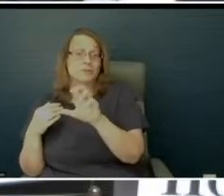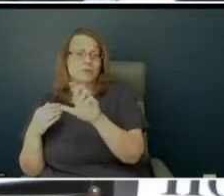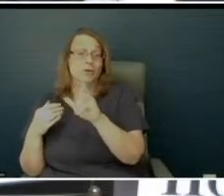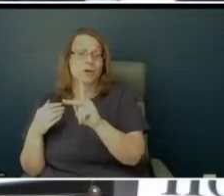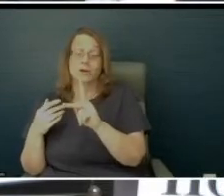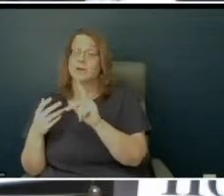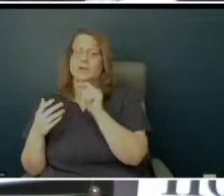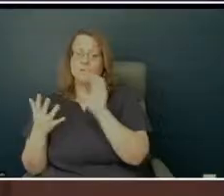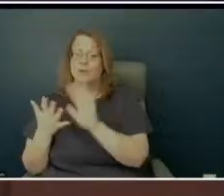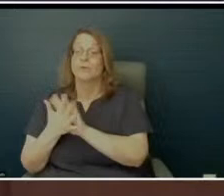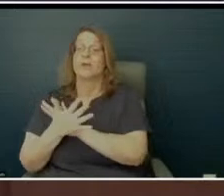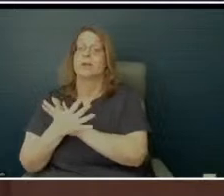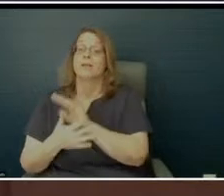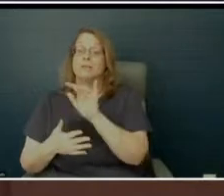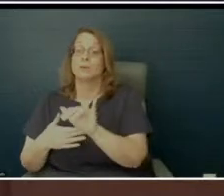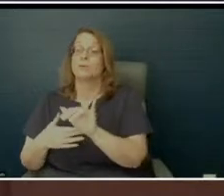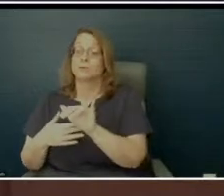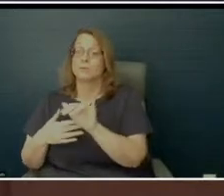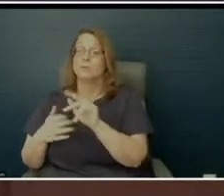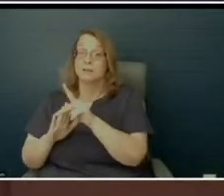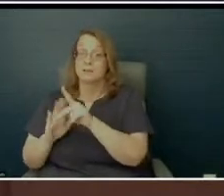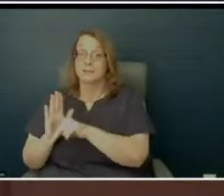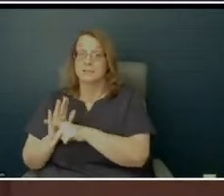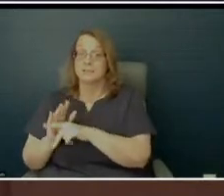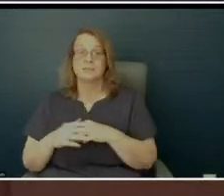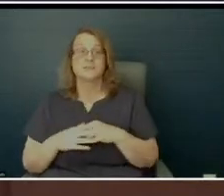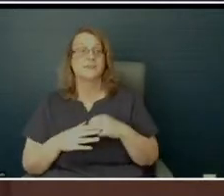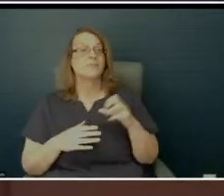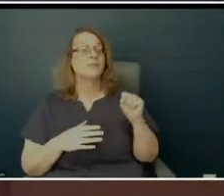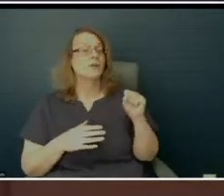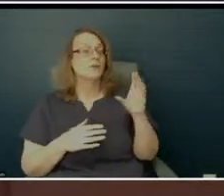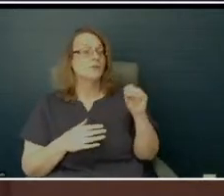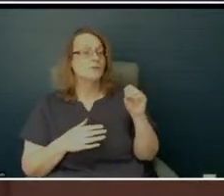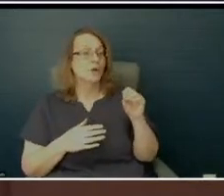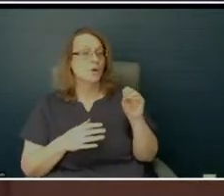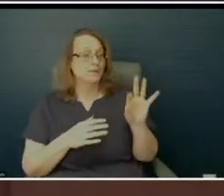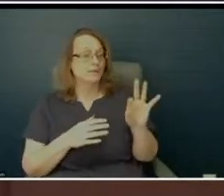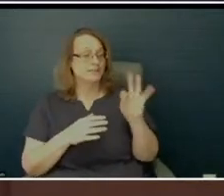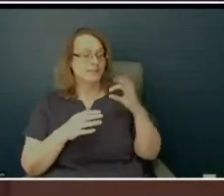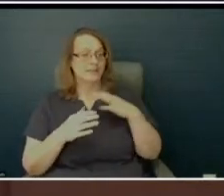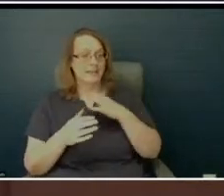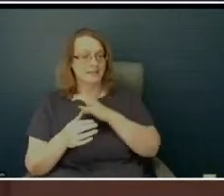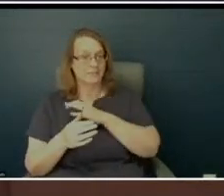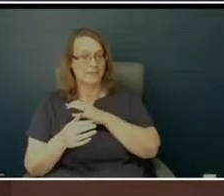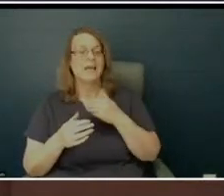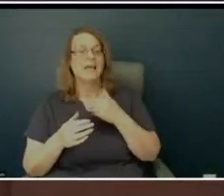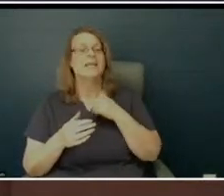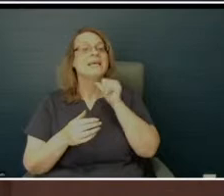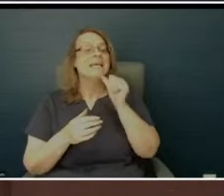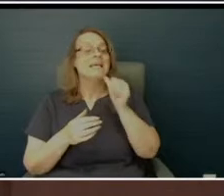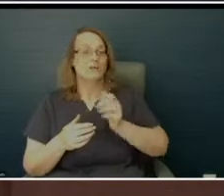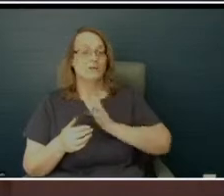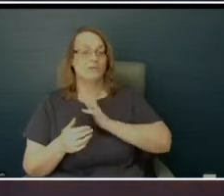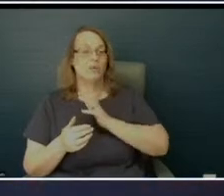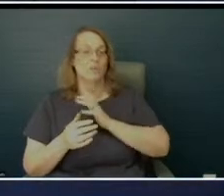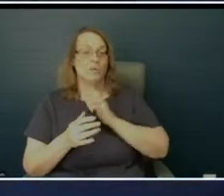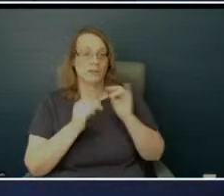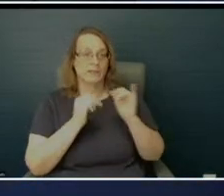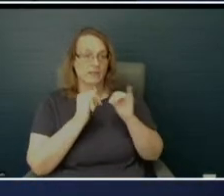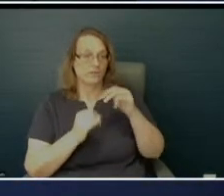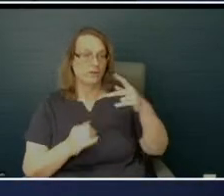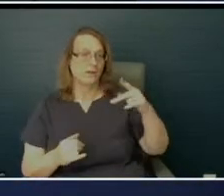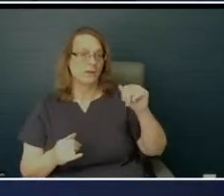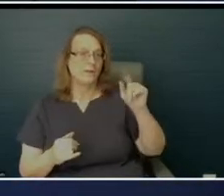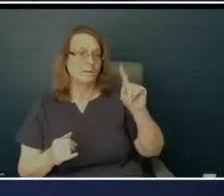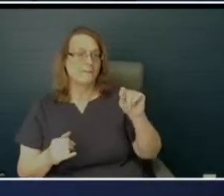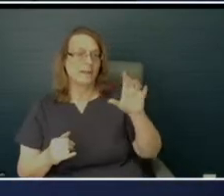policies. Thank you. So the Select Committee conducted an informal interview with the White House counsel, Pat Cipollone, and his deputy, Pat